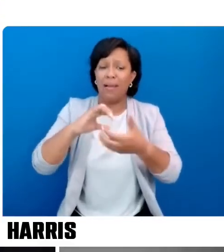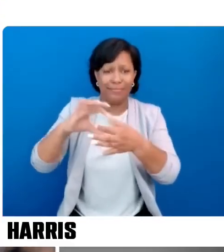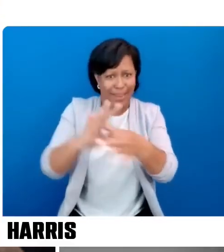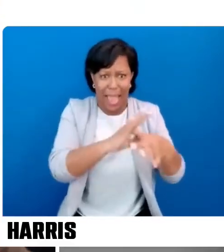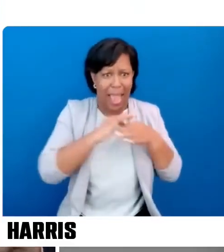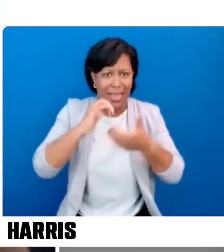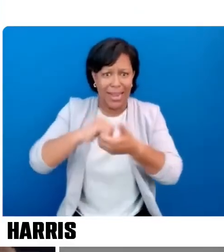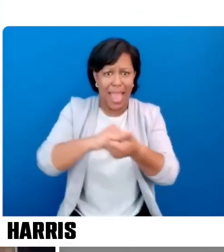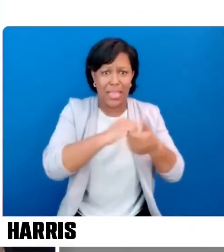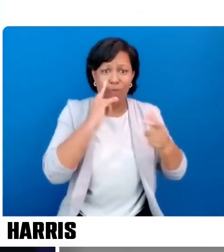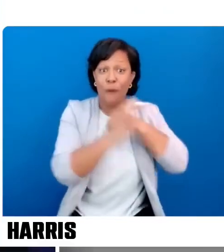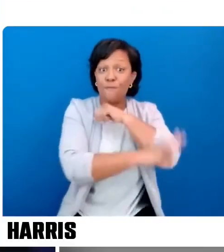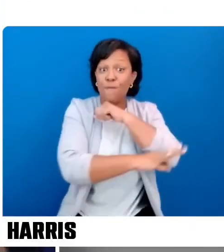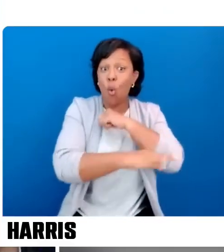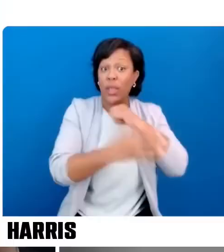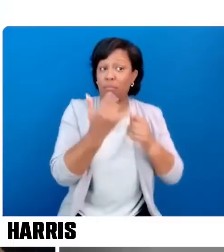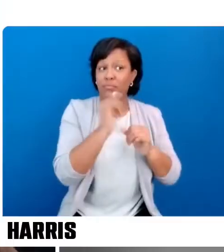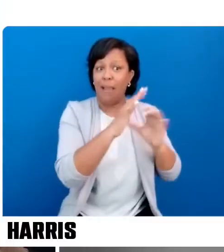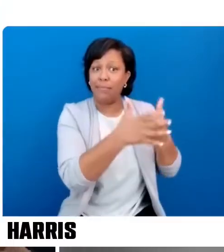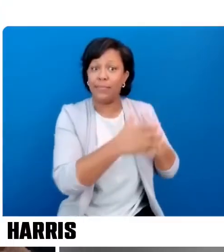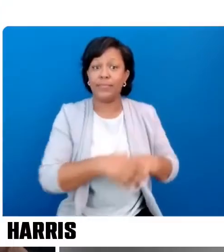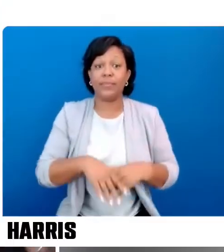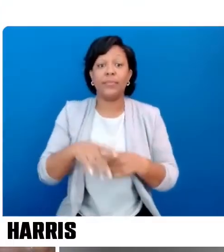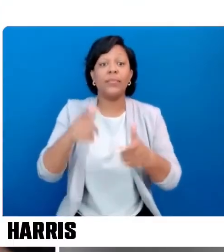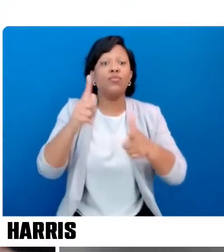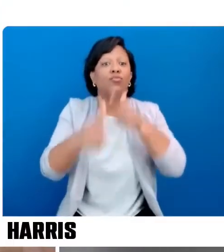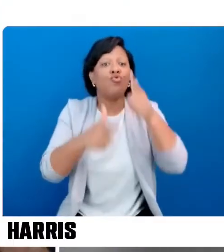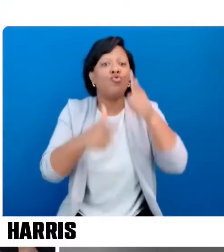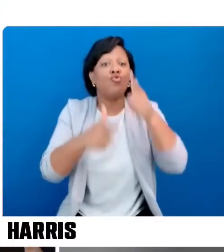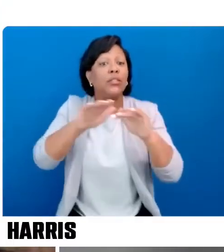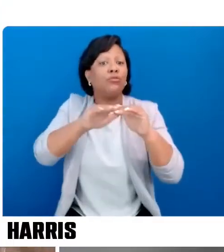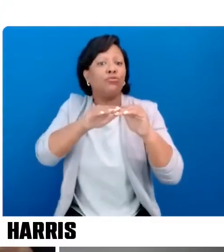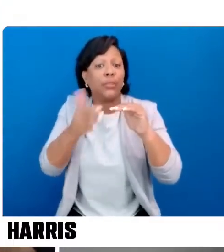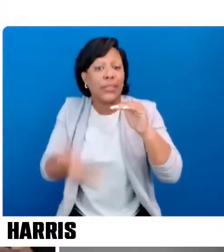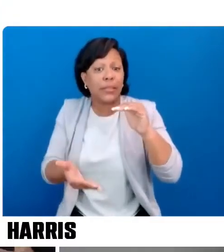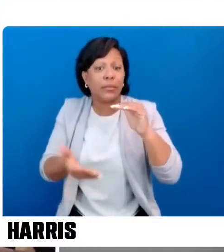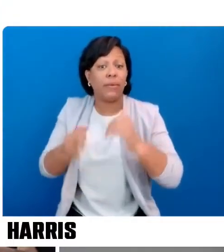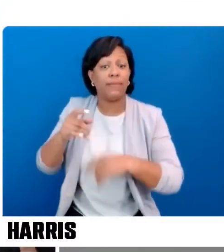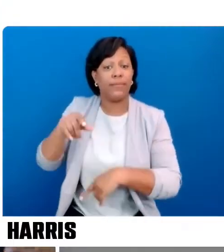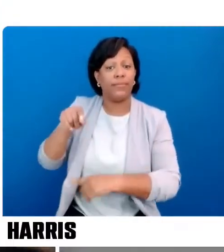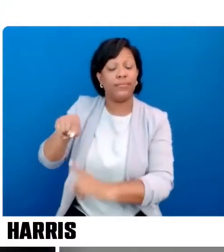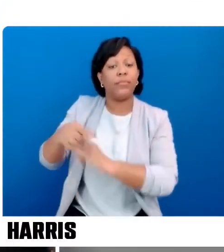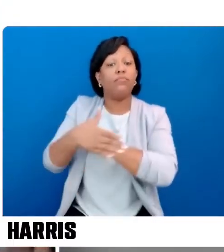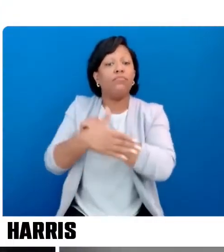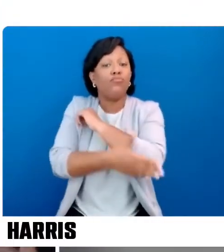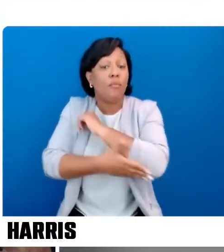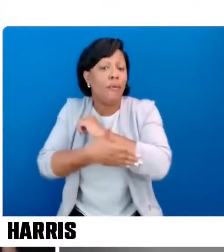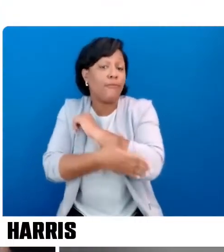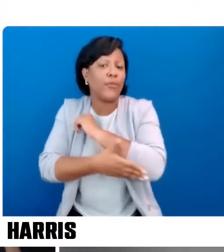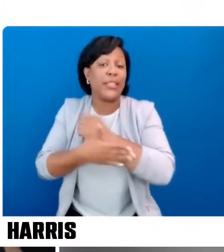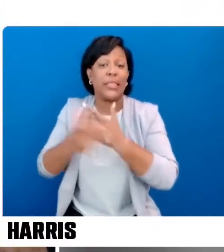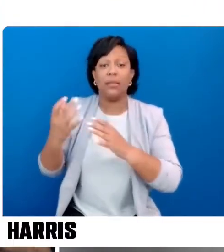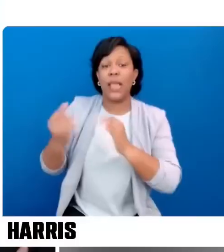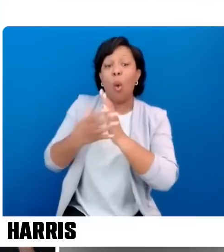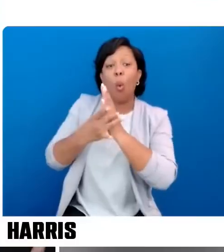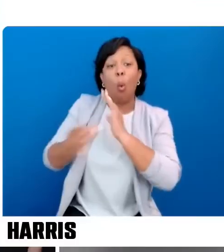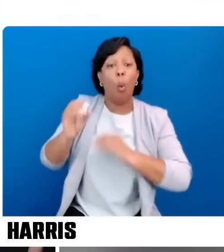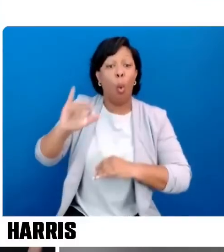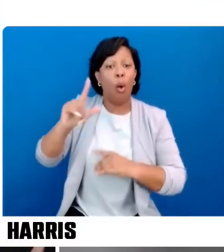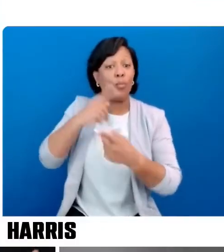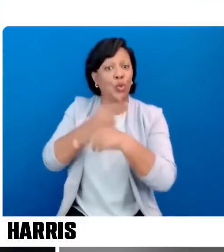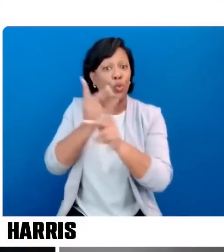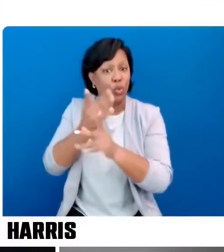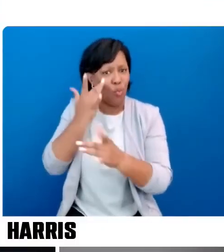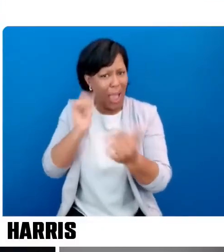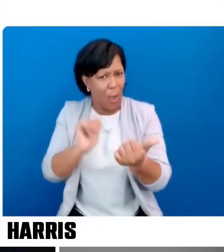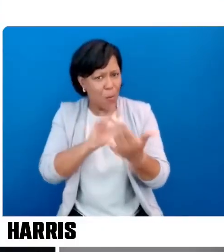in domestic oil production in history because of an approach that recognizes that we cannot over-rely on foreign